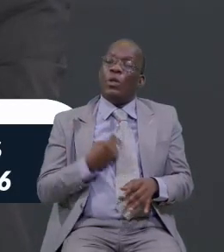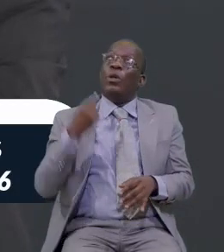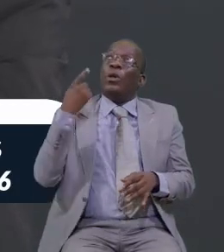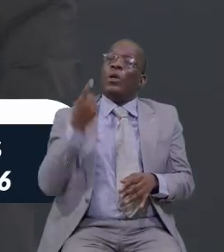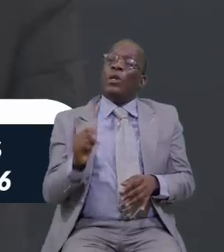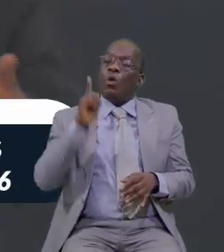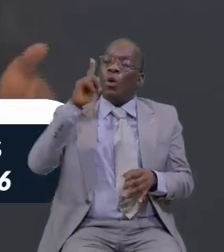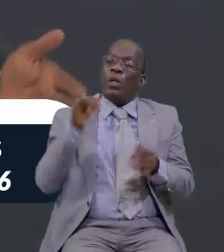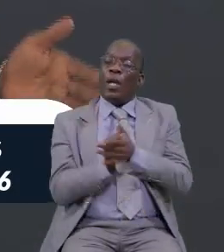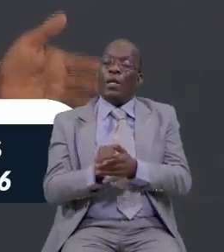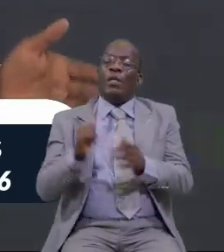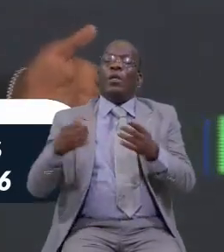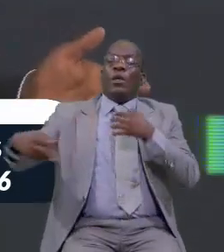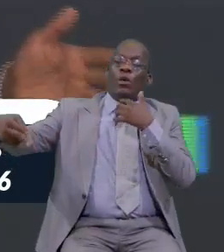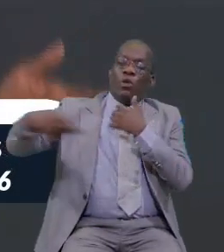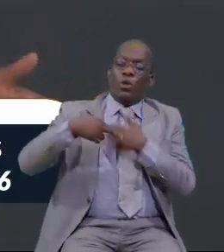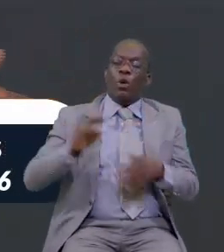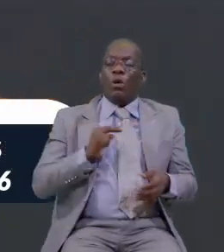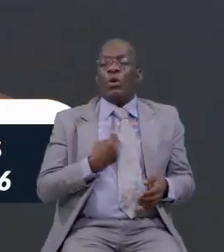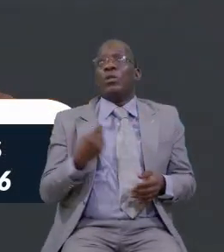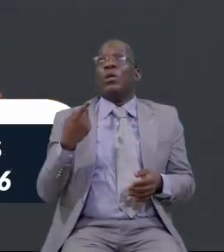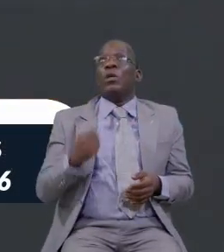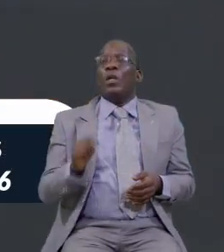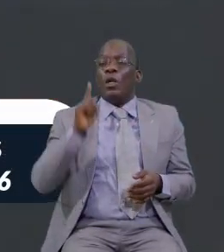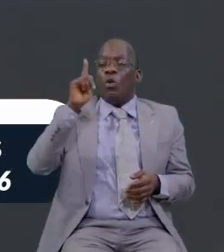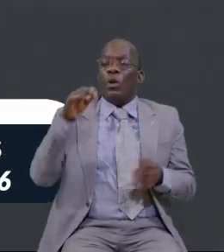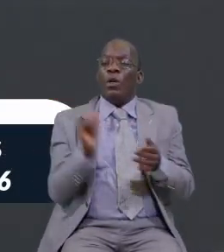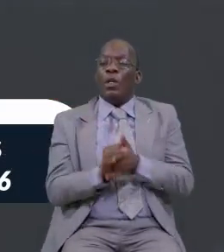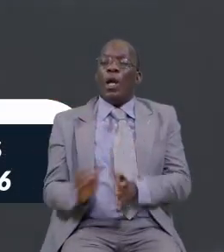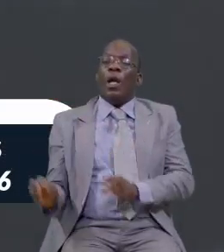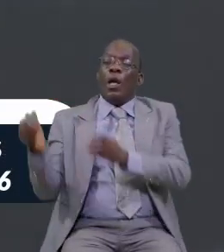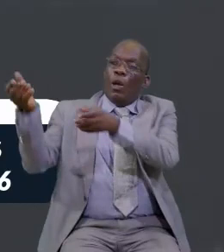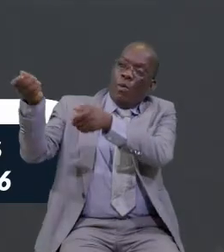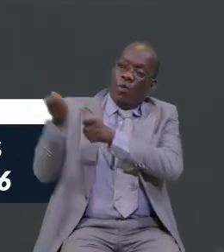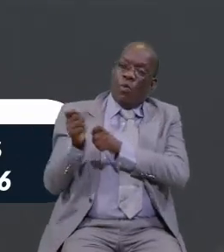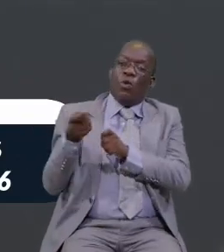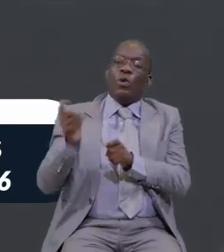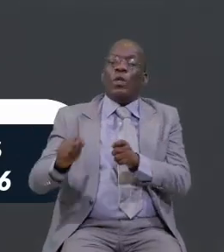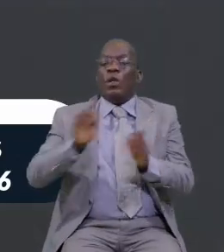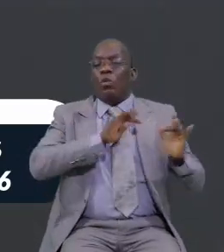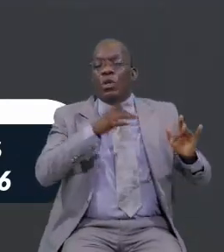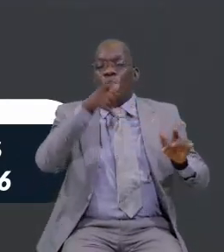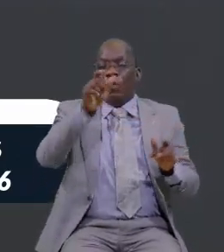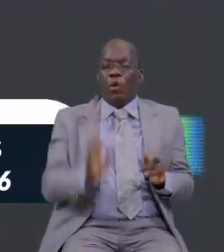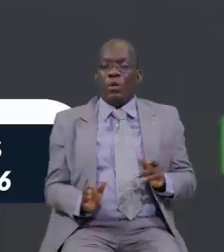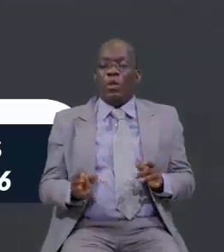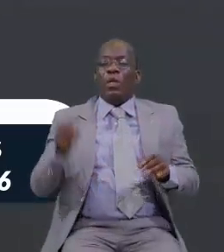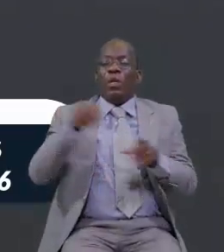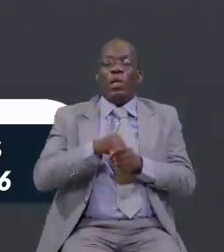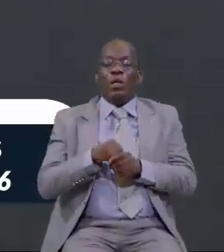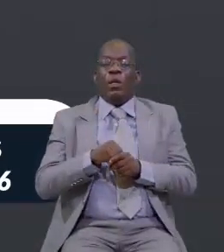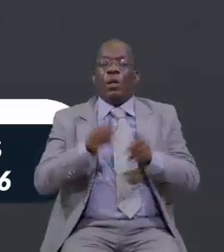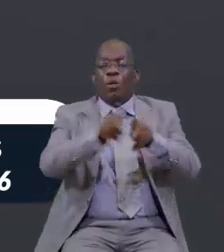us. The one who puts the mercy of God and the goodness of God in place. And the one